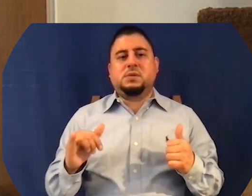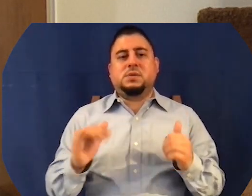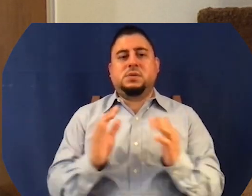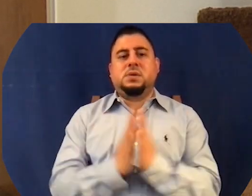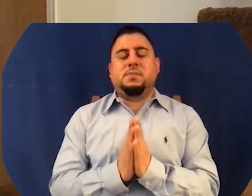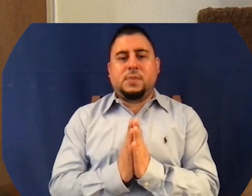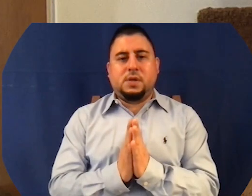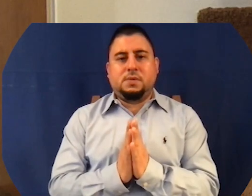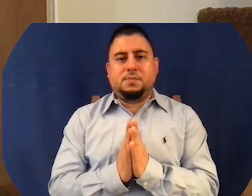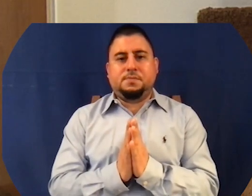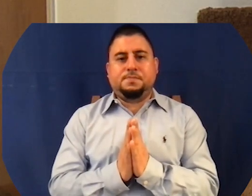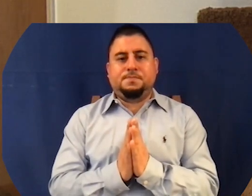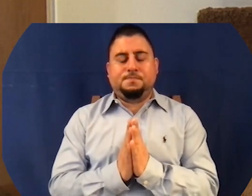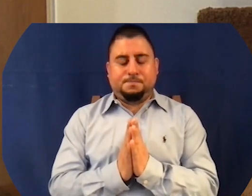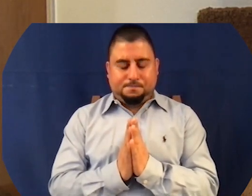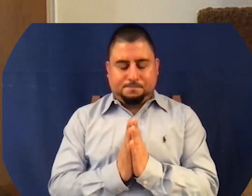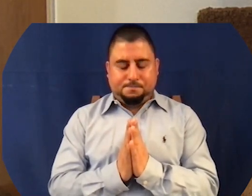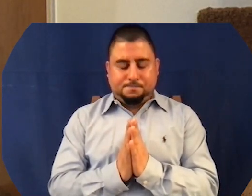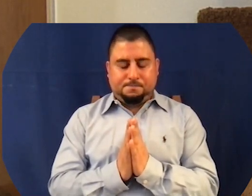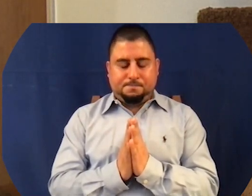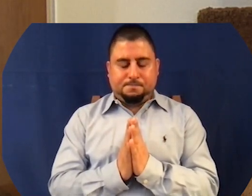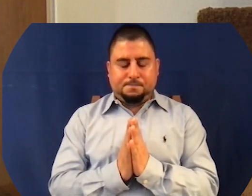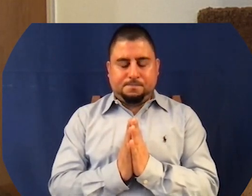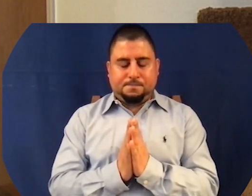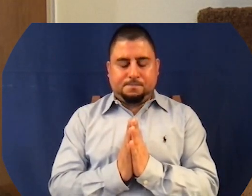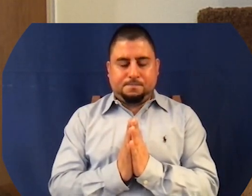everlasting. Amen.